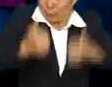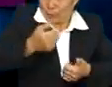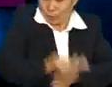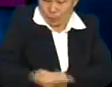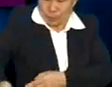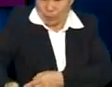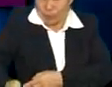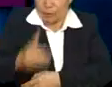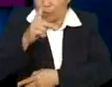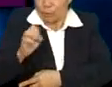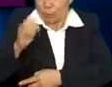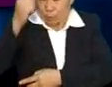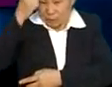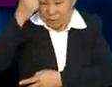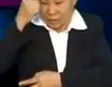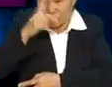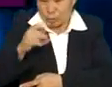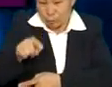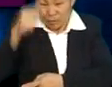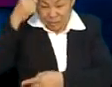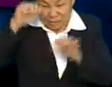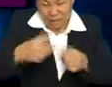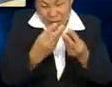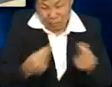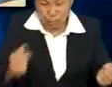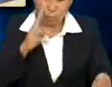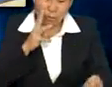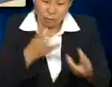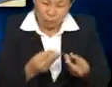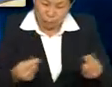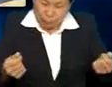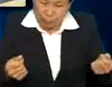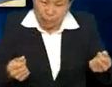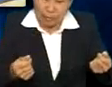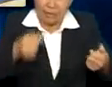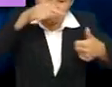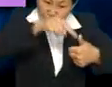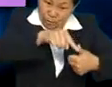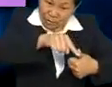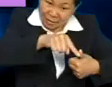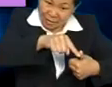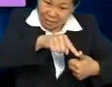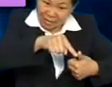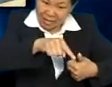which material do you think will absorb water? This one?